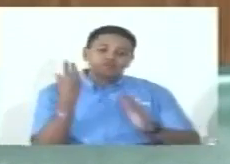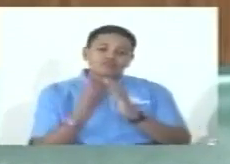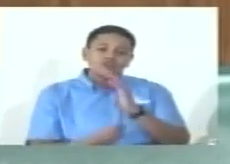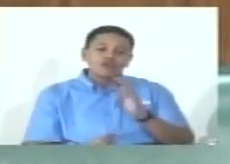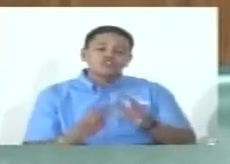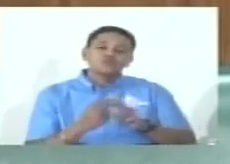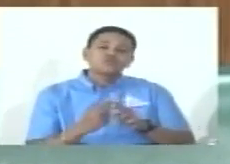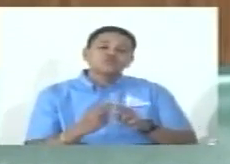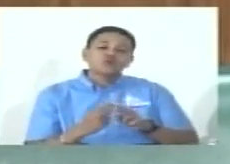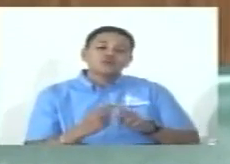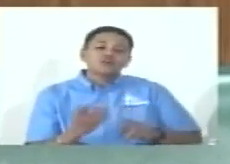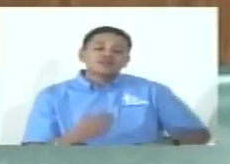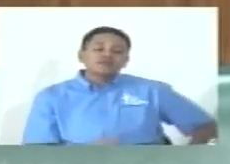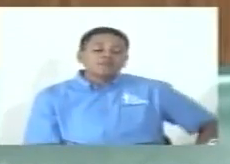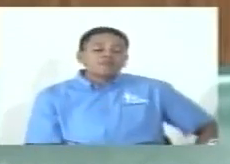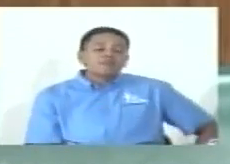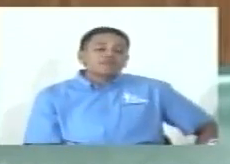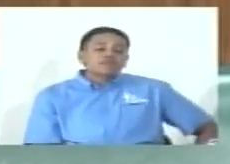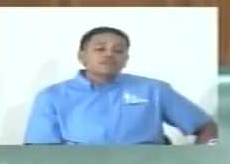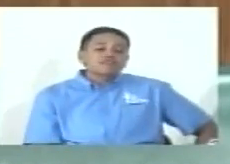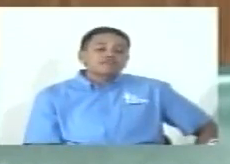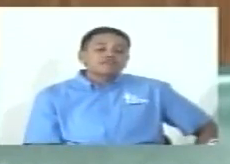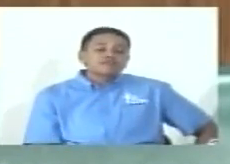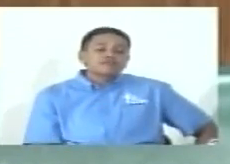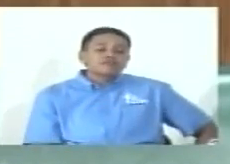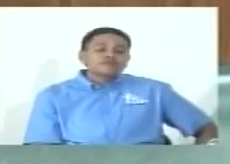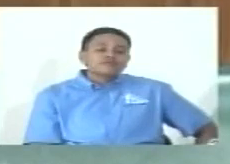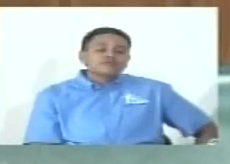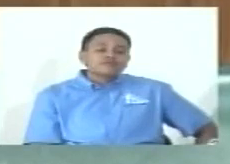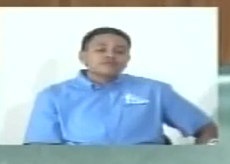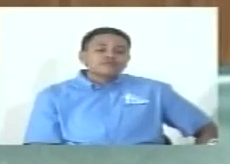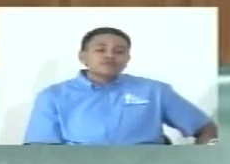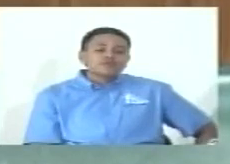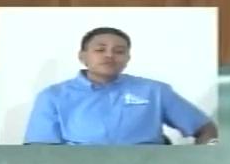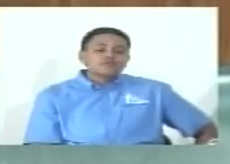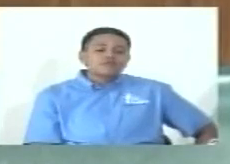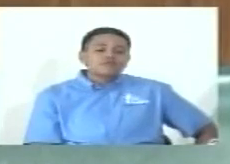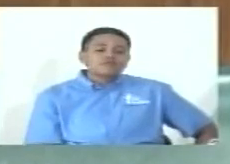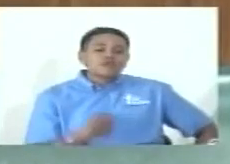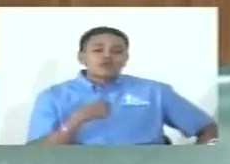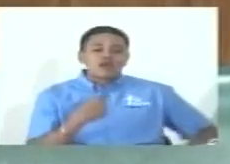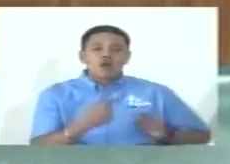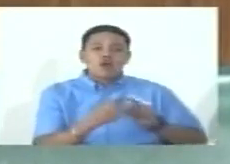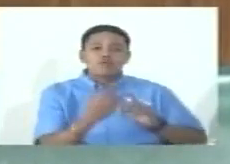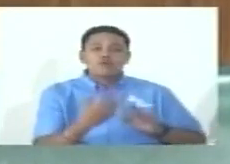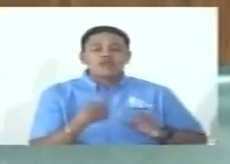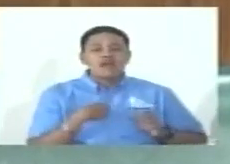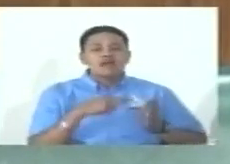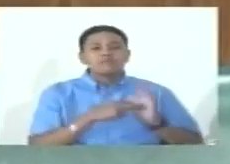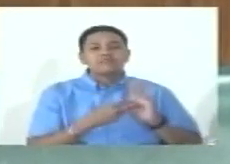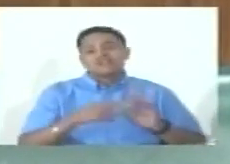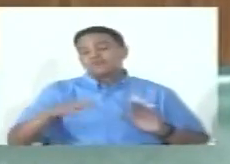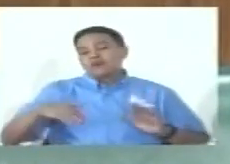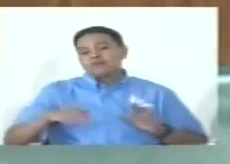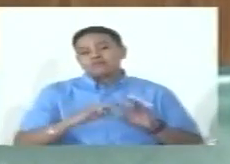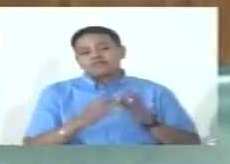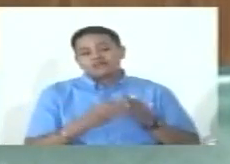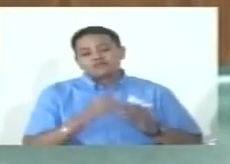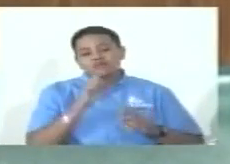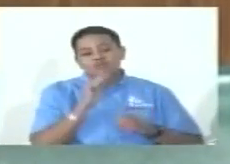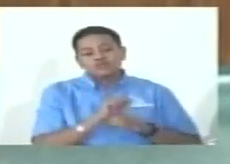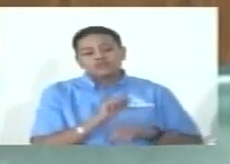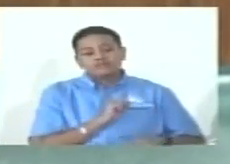gone too soon. And when I say opponent, I really mean it as part of the parliamentary family. Because the truth is, Senator Samuda,